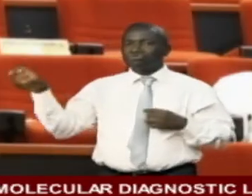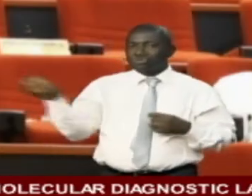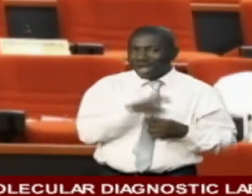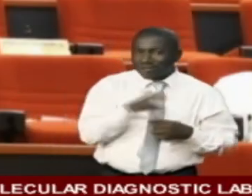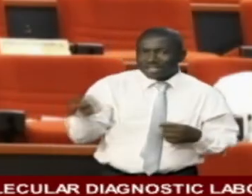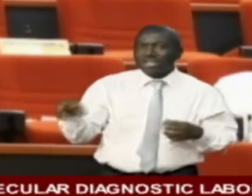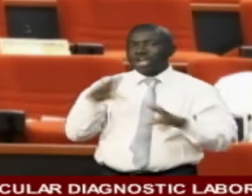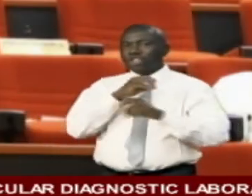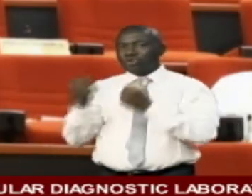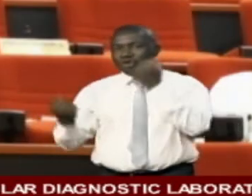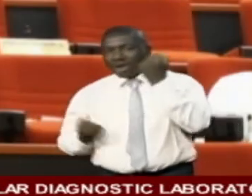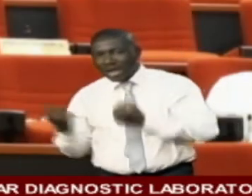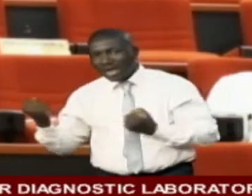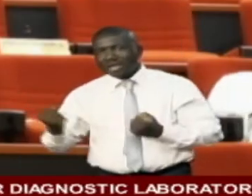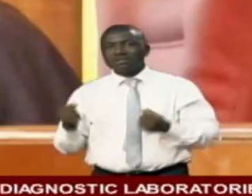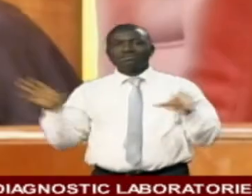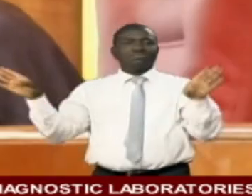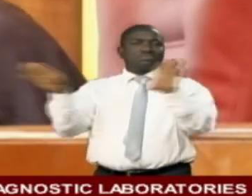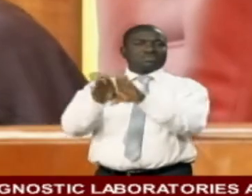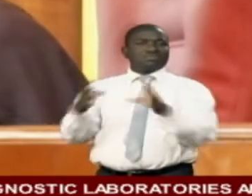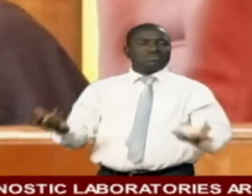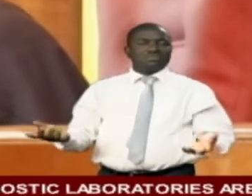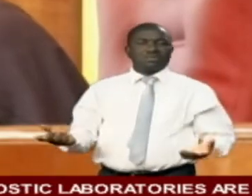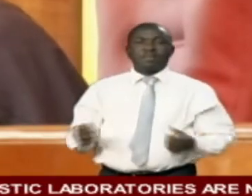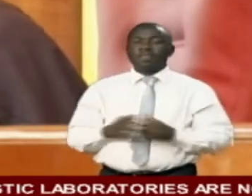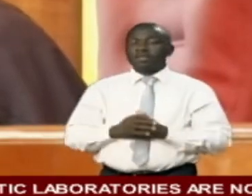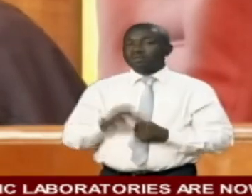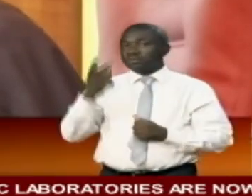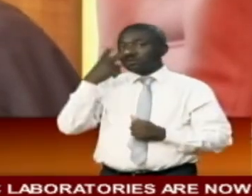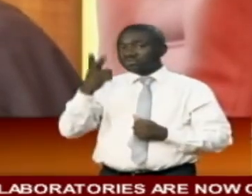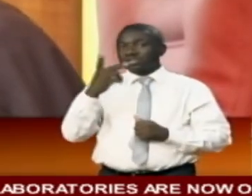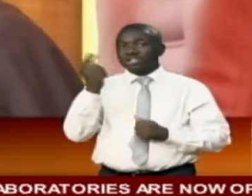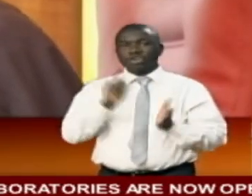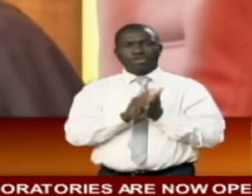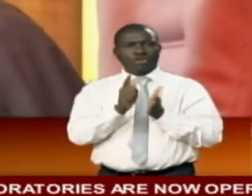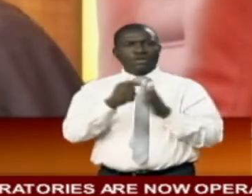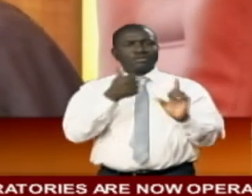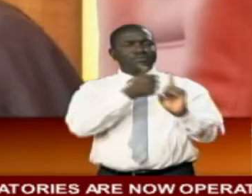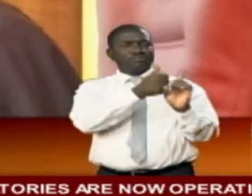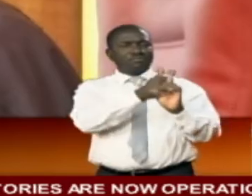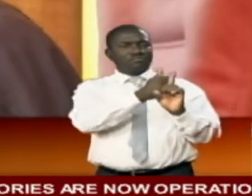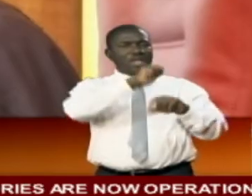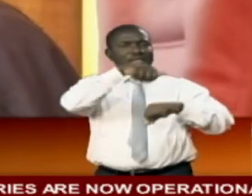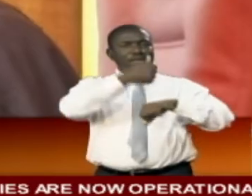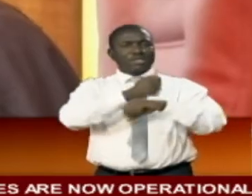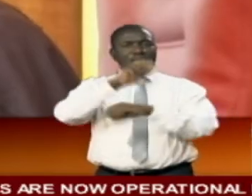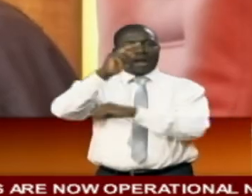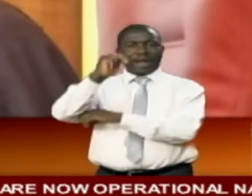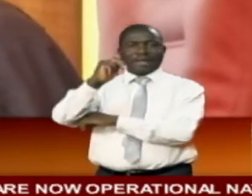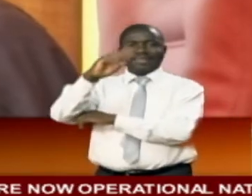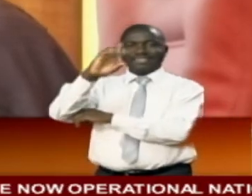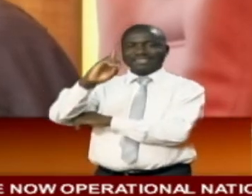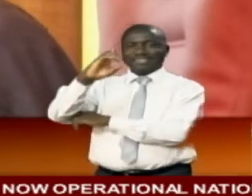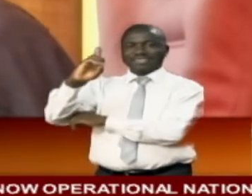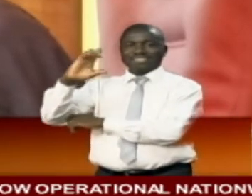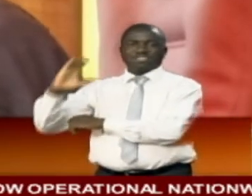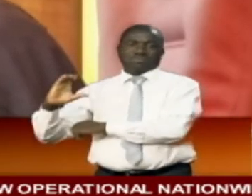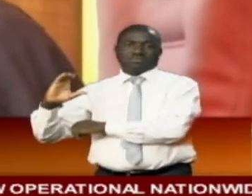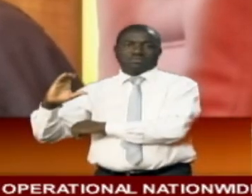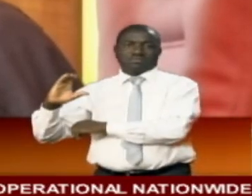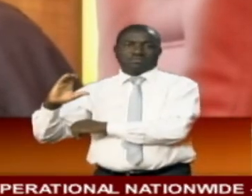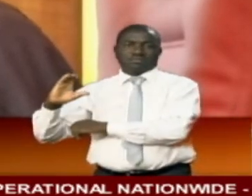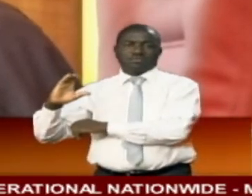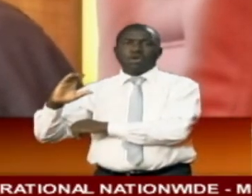movement, interstate lockdown. We should look at the act itself, establishing the NDDC. Where are